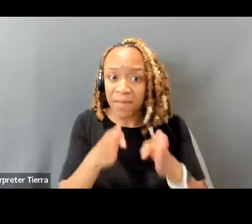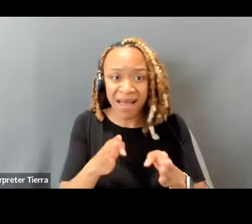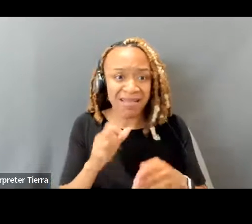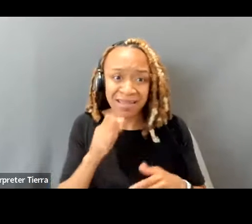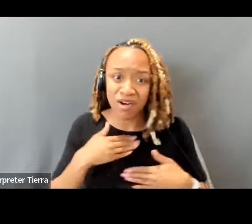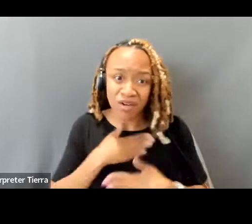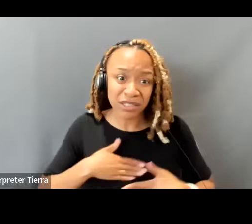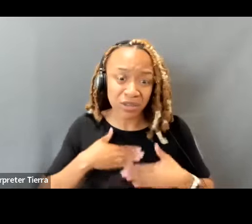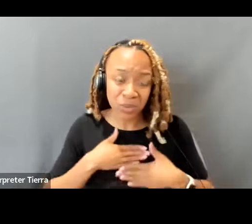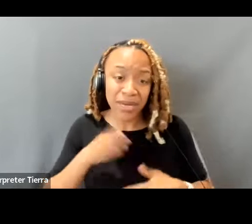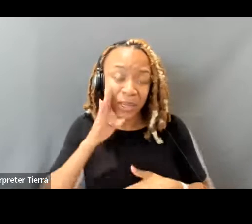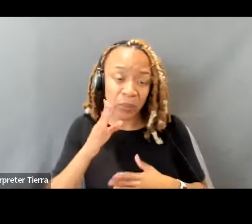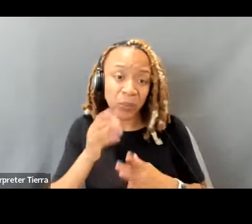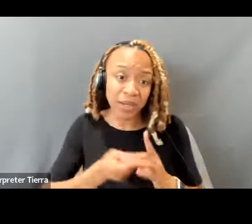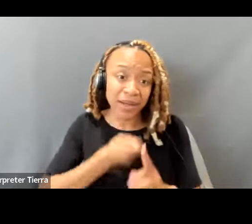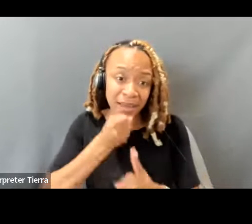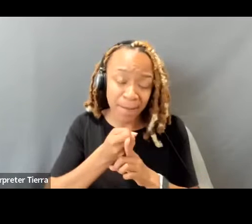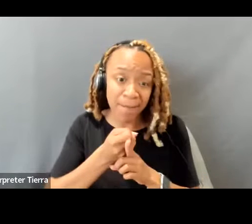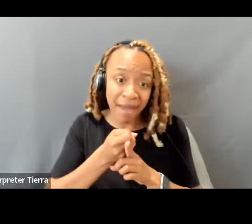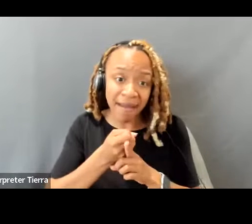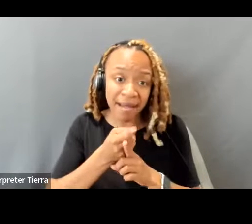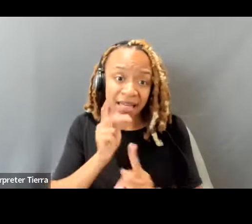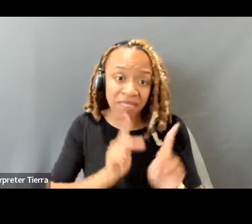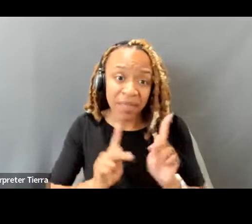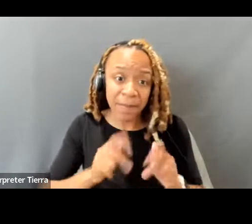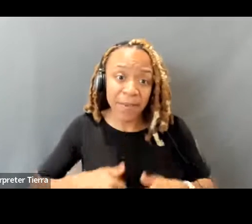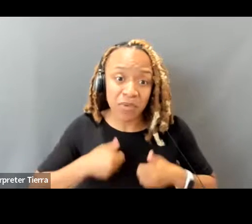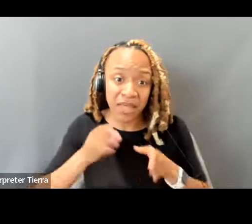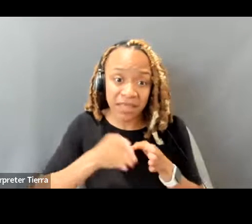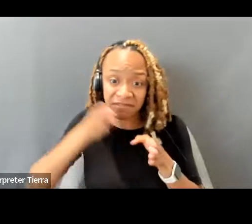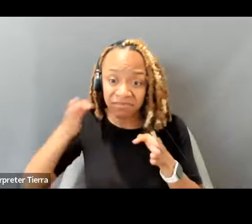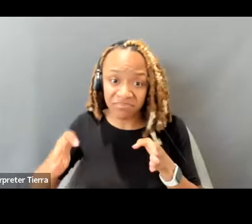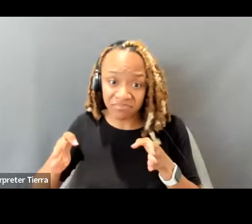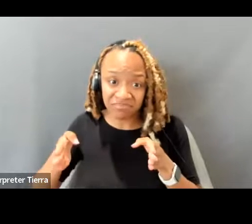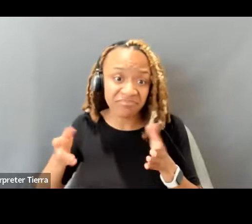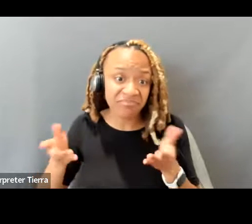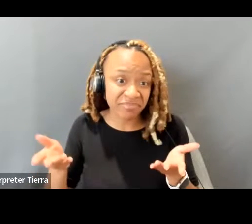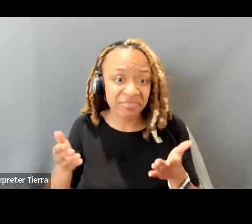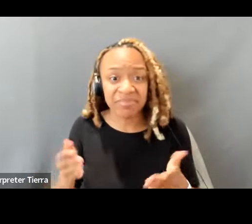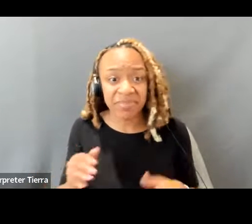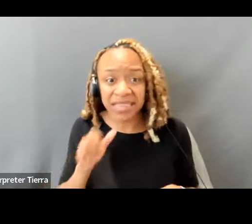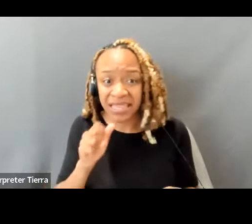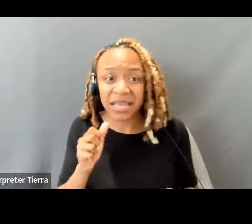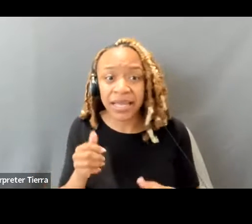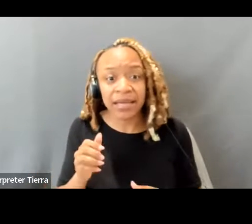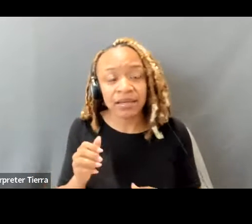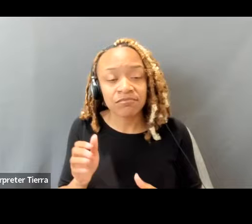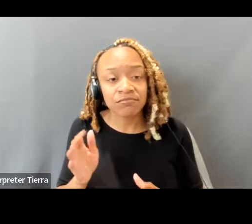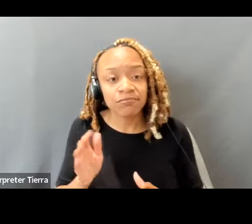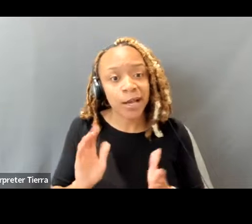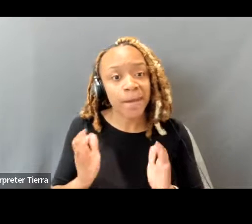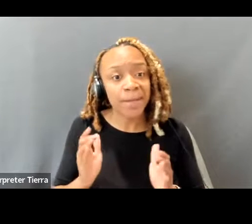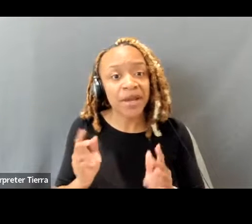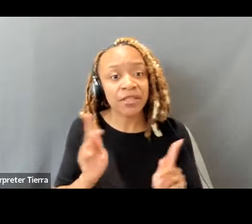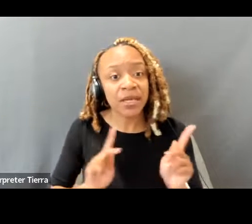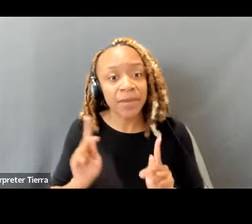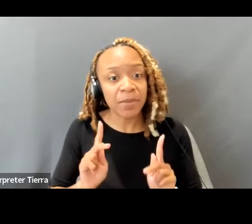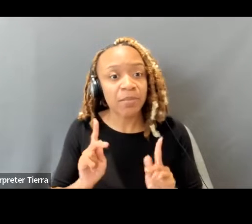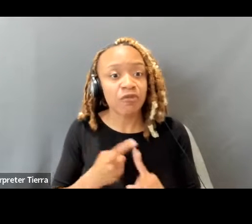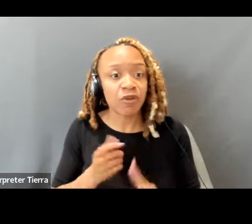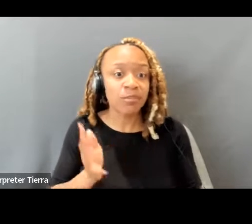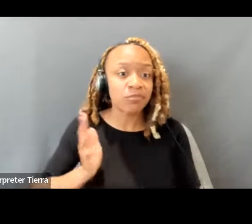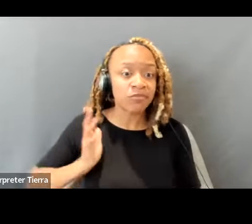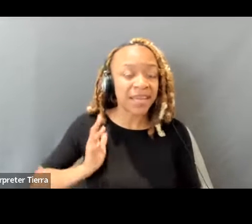likely impact the neighbor more so than previous cases we've seen where the adjoining neighbor maybe had a